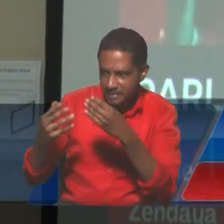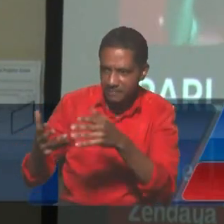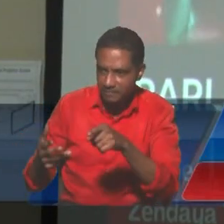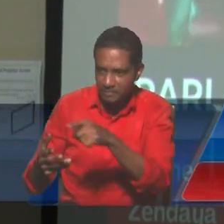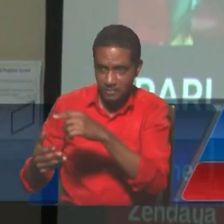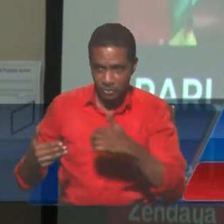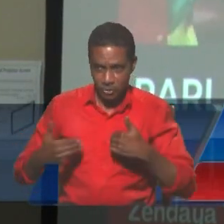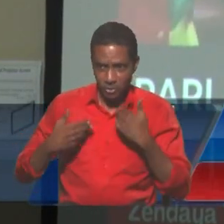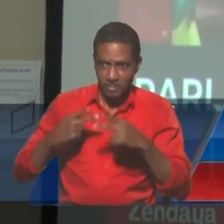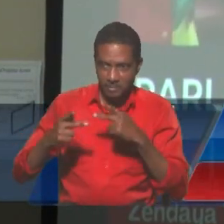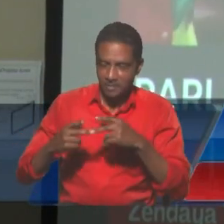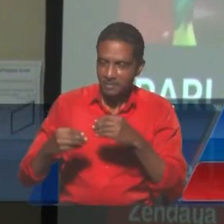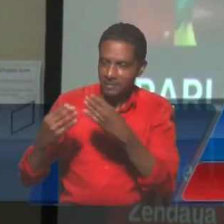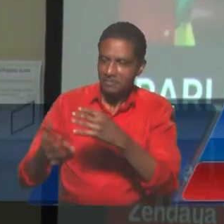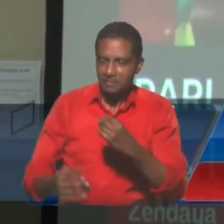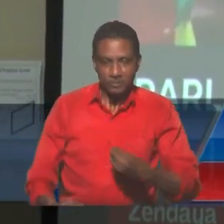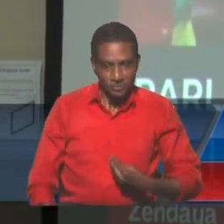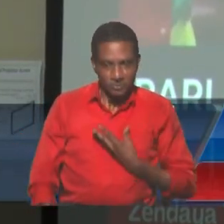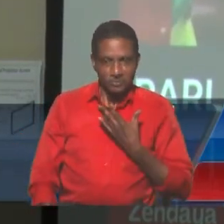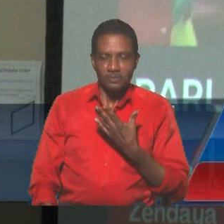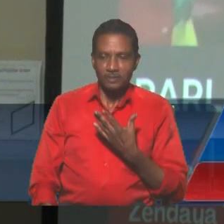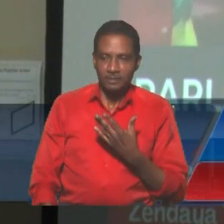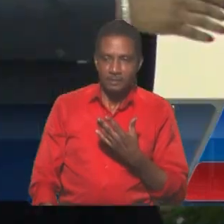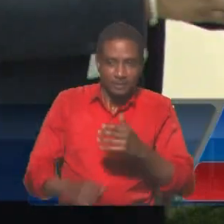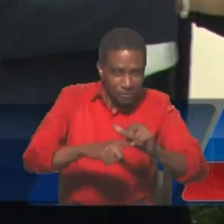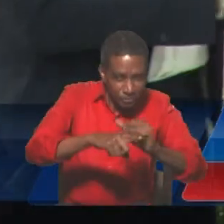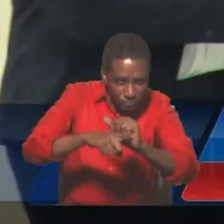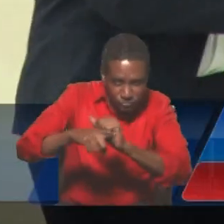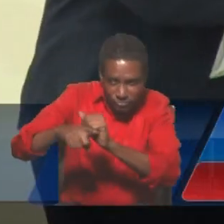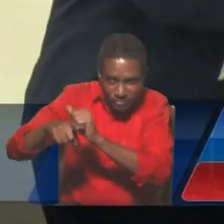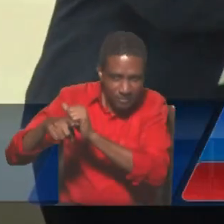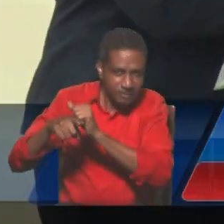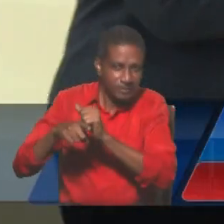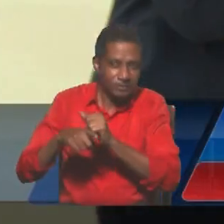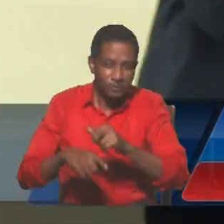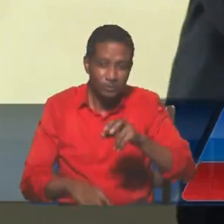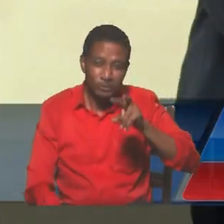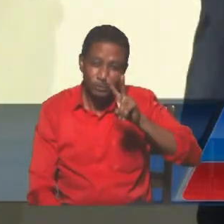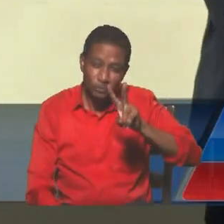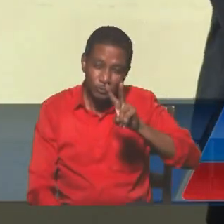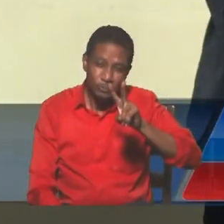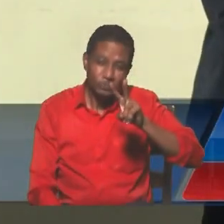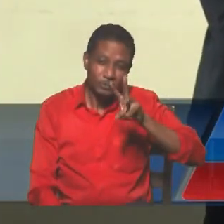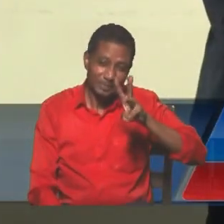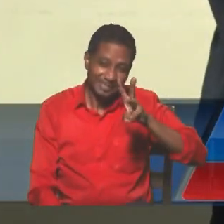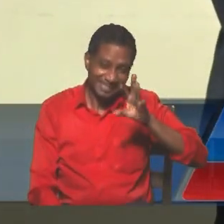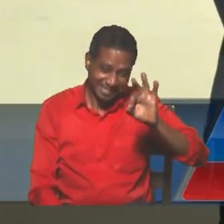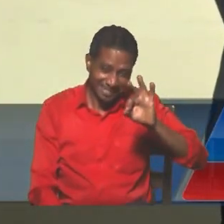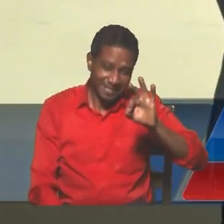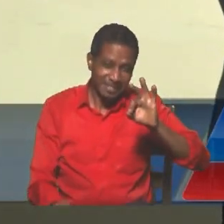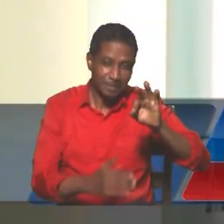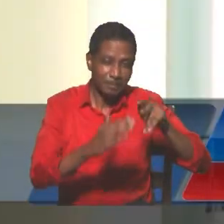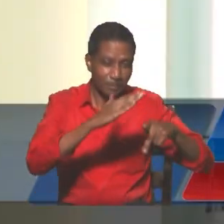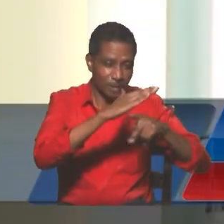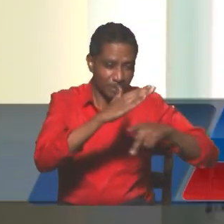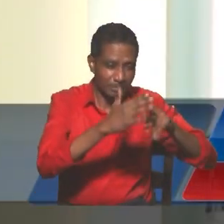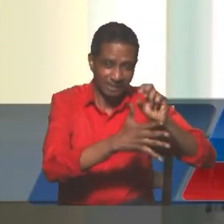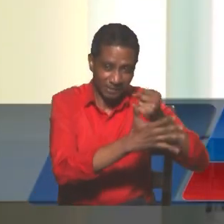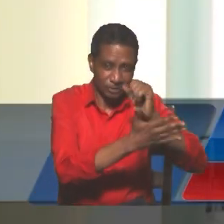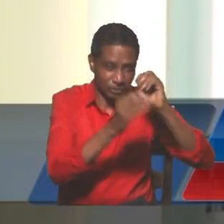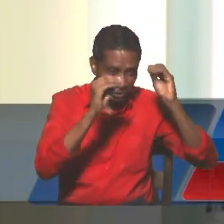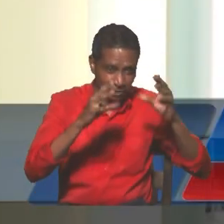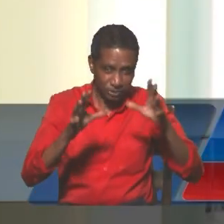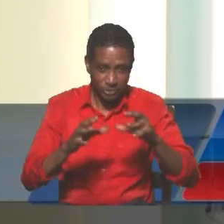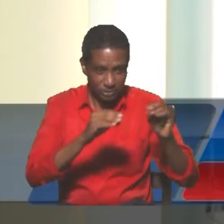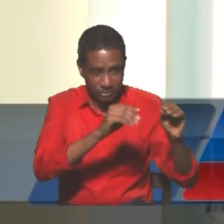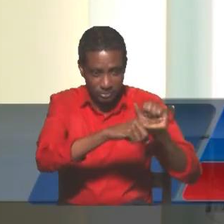provided specialized training to 269 primary and secondary school teachers across the country.